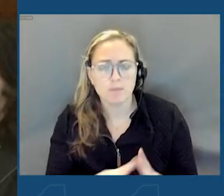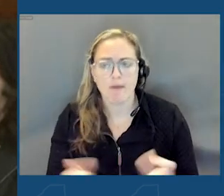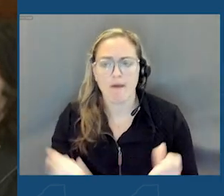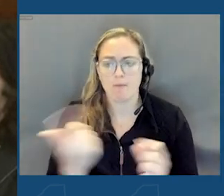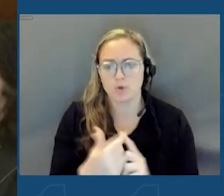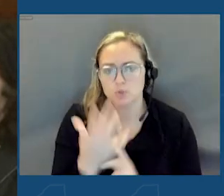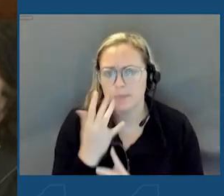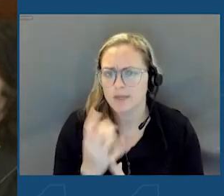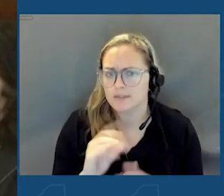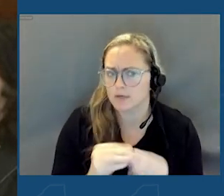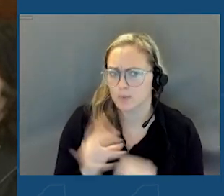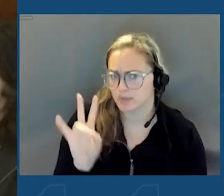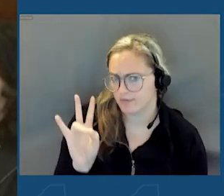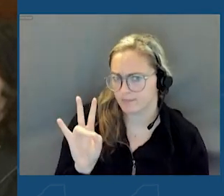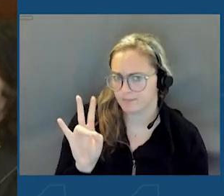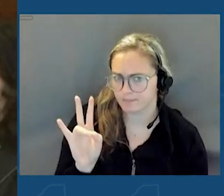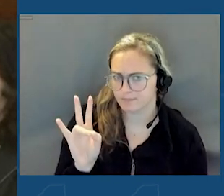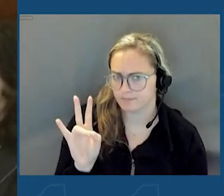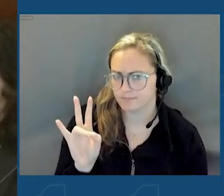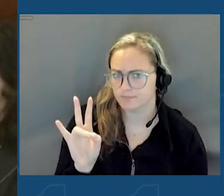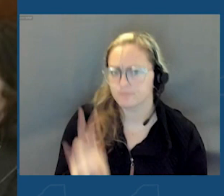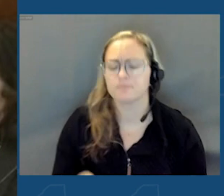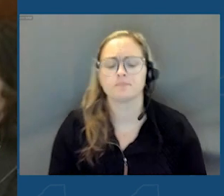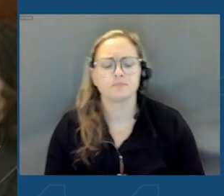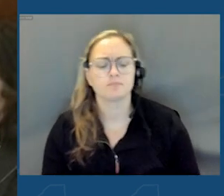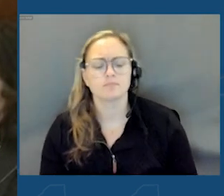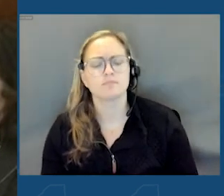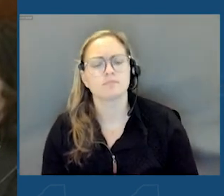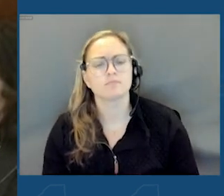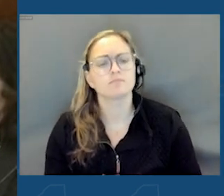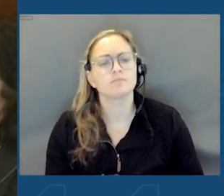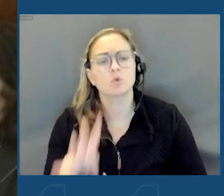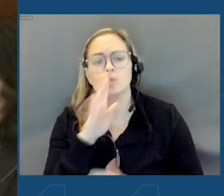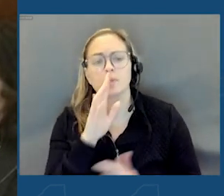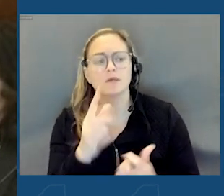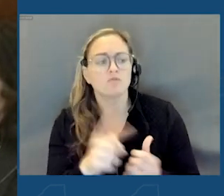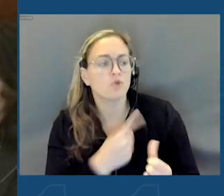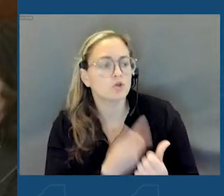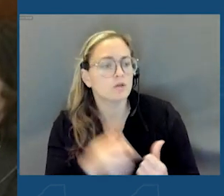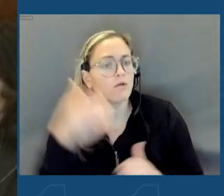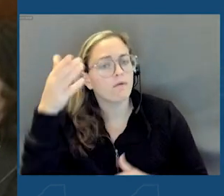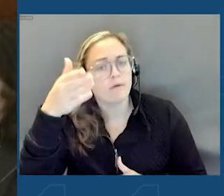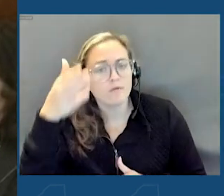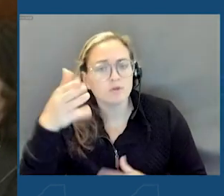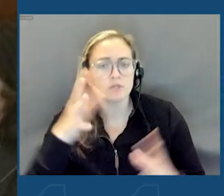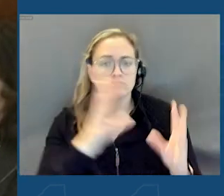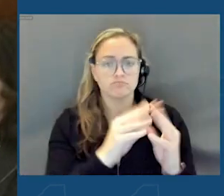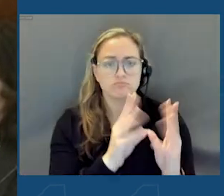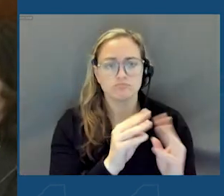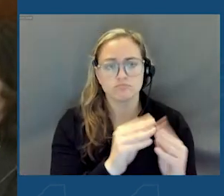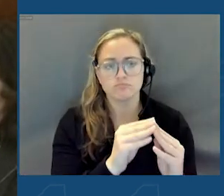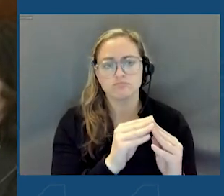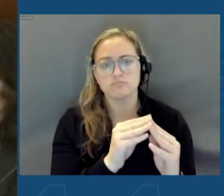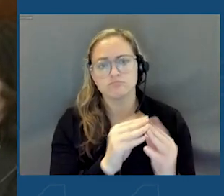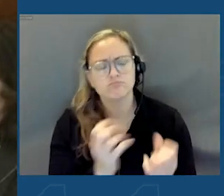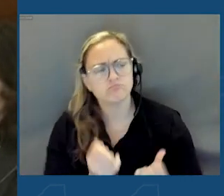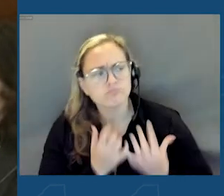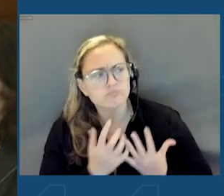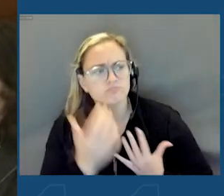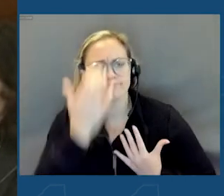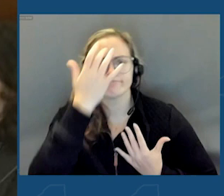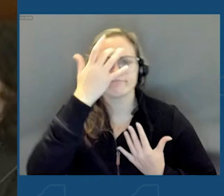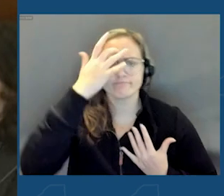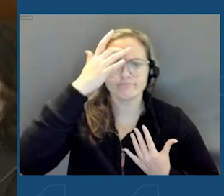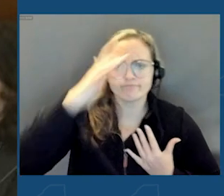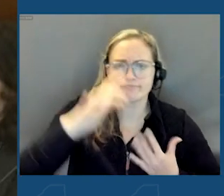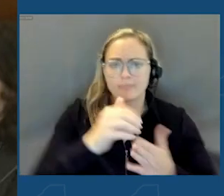7. Judge Halligan speaks first at our conferences, and she is insightful, methodical, highly organized, and flexible.